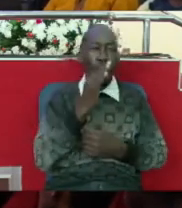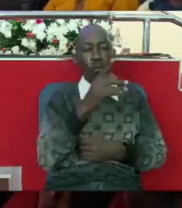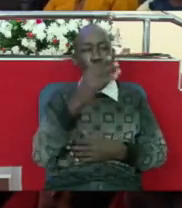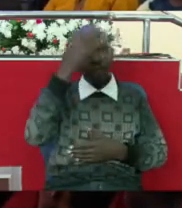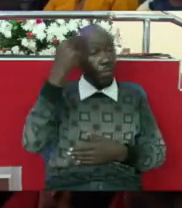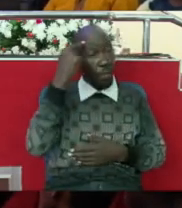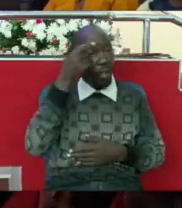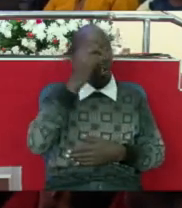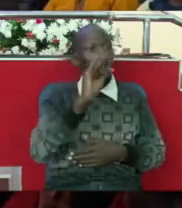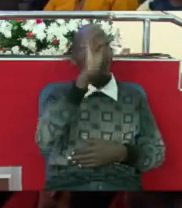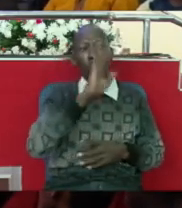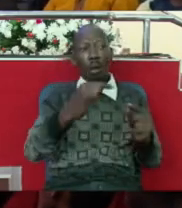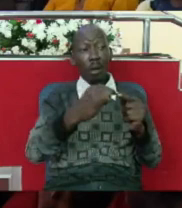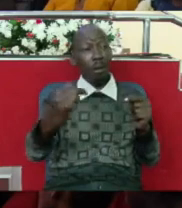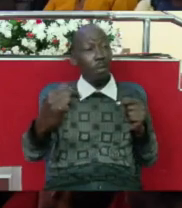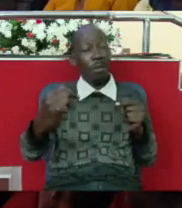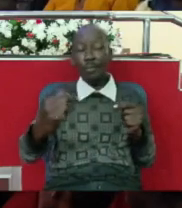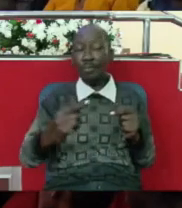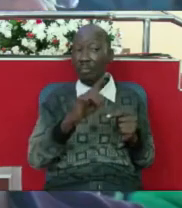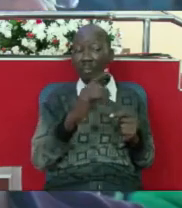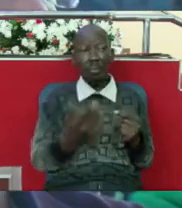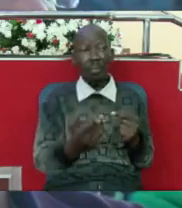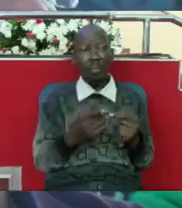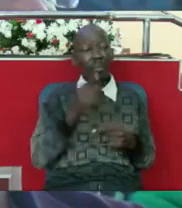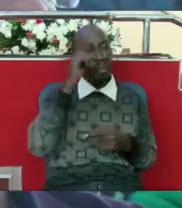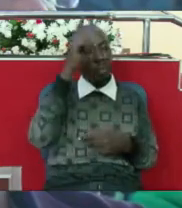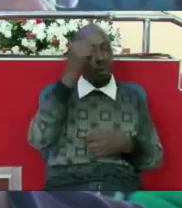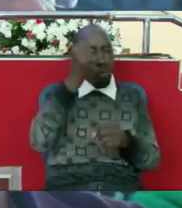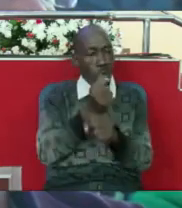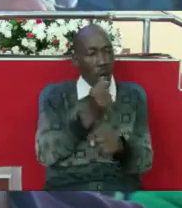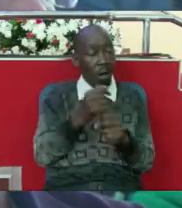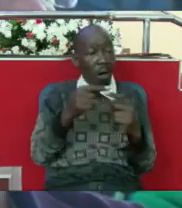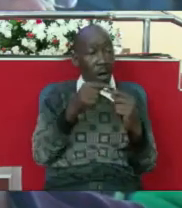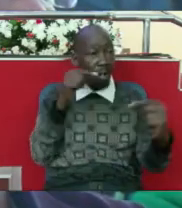your enemy? And he's working against you.